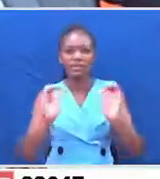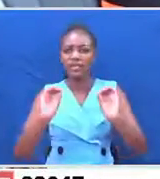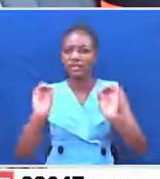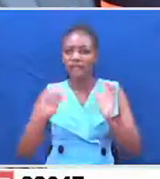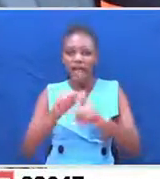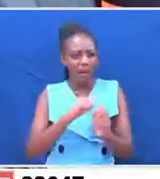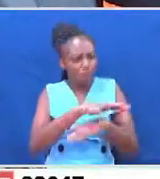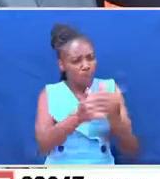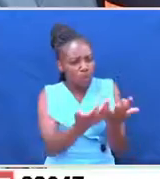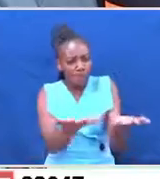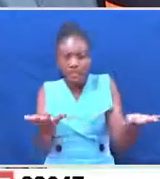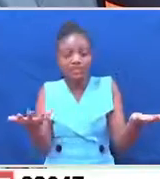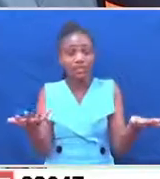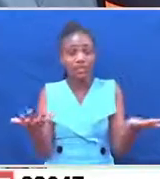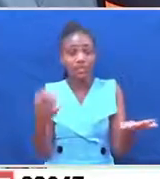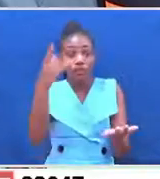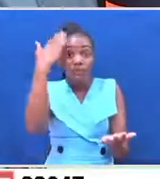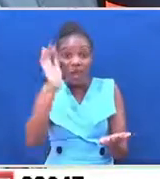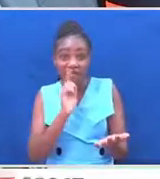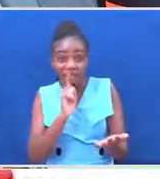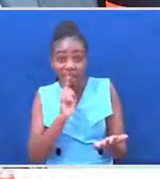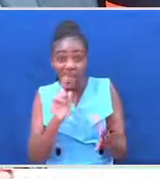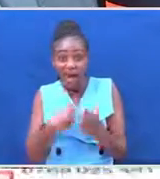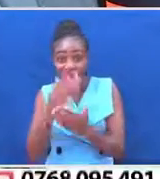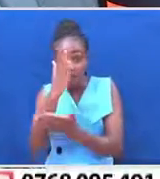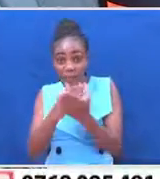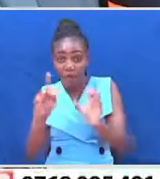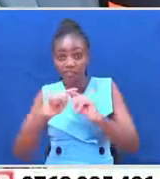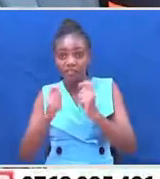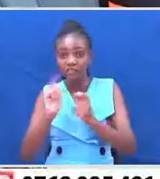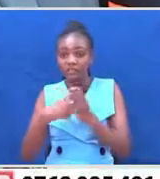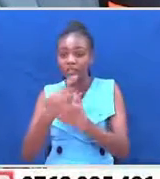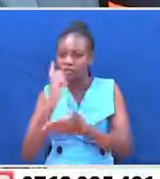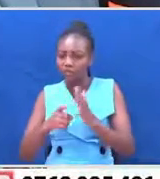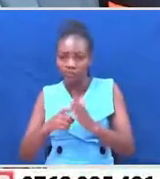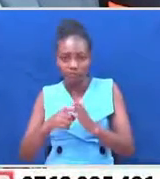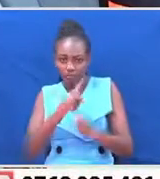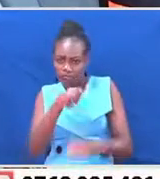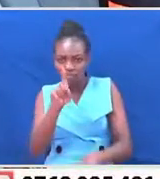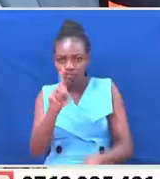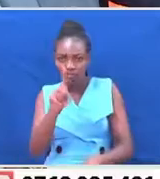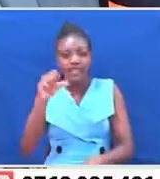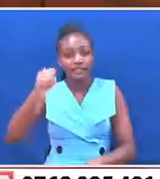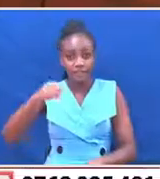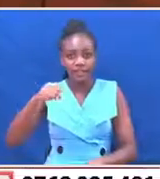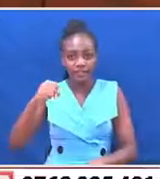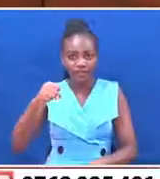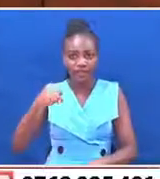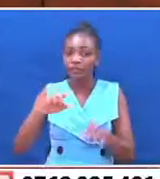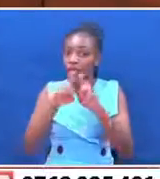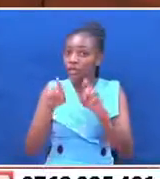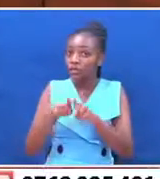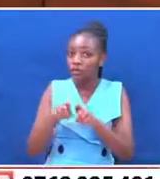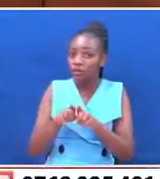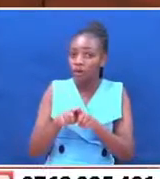these commitment letters. You are aware. You were part of the team that said, let's cancel the commitment letters, right? Yes, until reconciliation is done. Hata